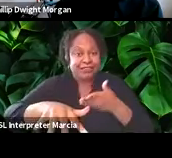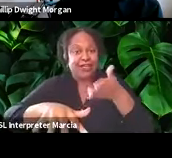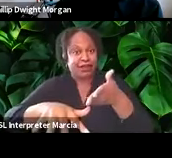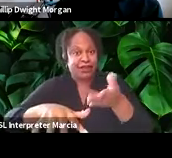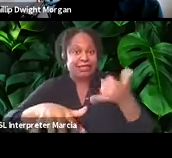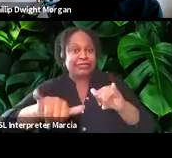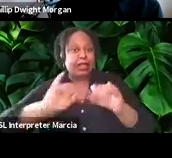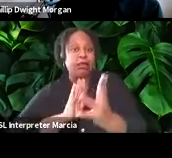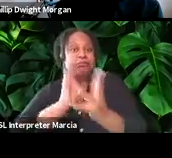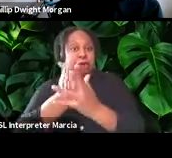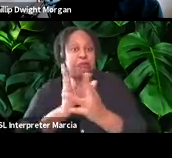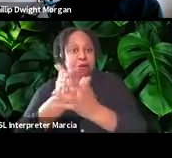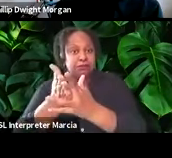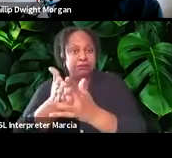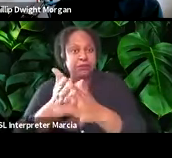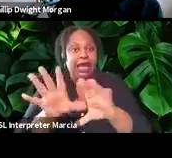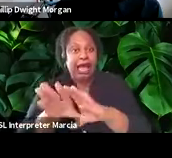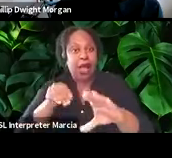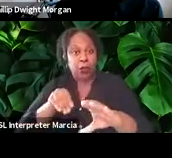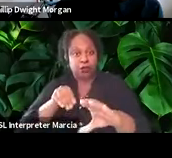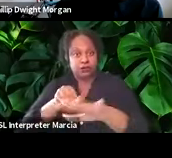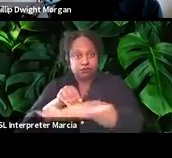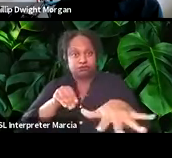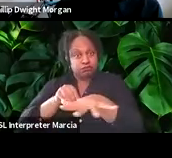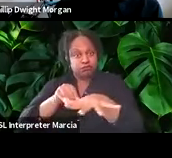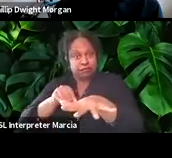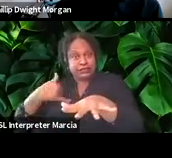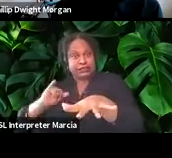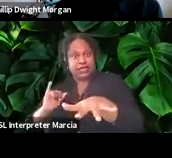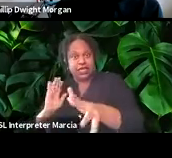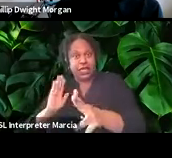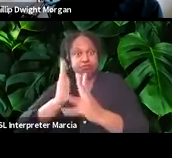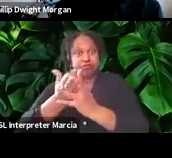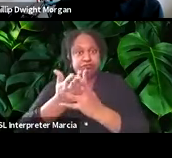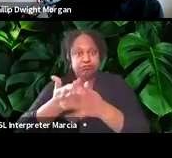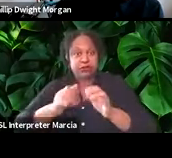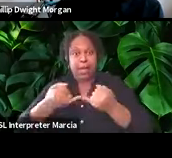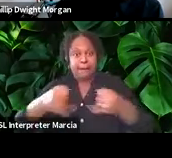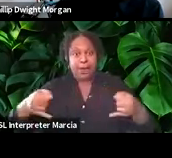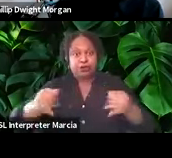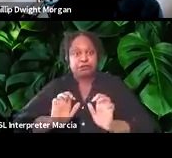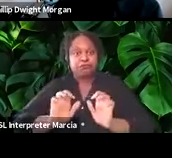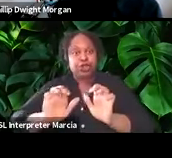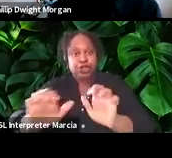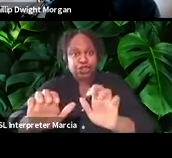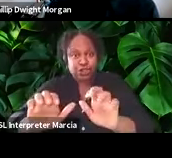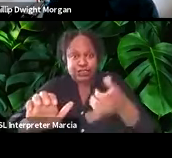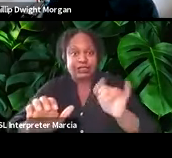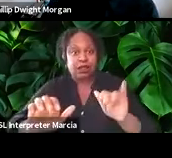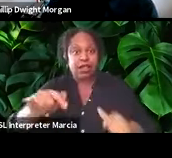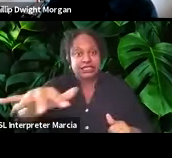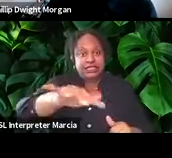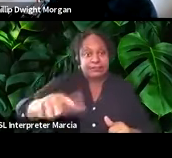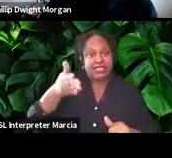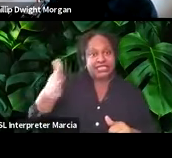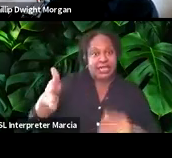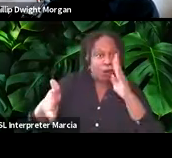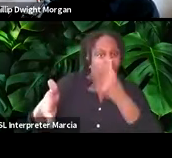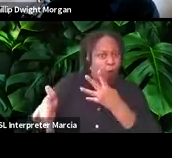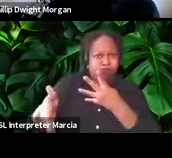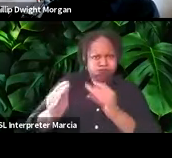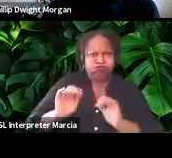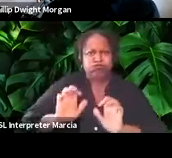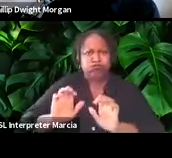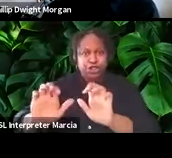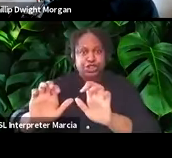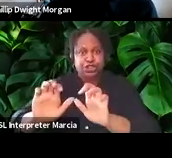be disruptive outside of that space. We could still push boundaries outside of spaces. And we could do that in our own